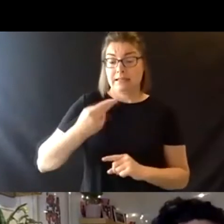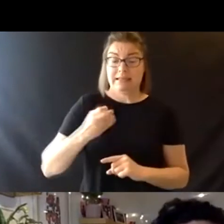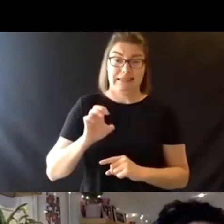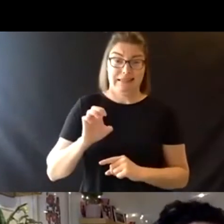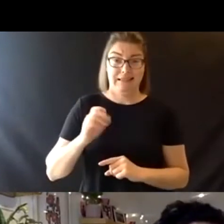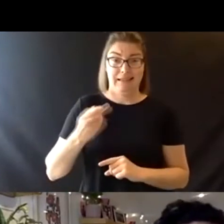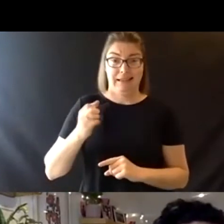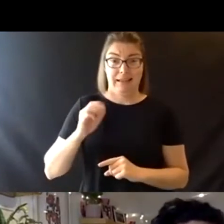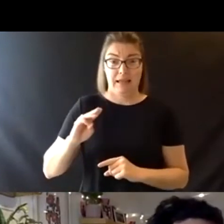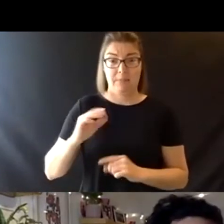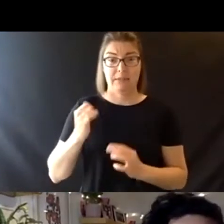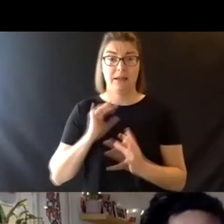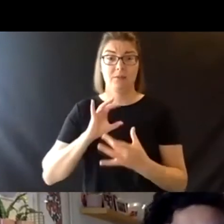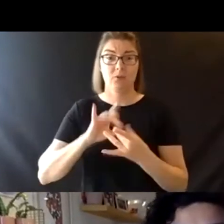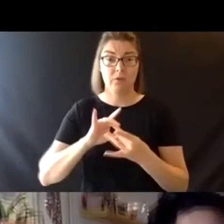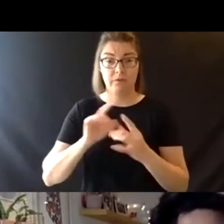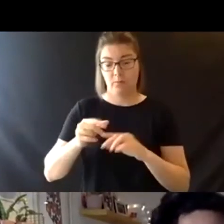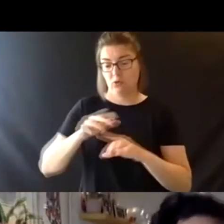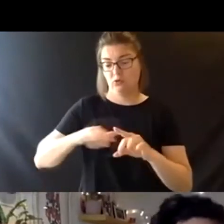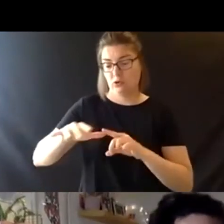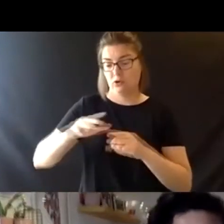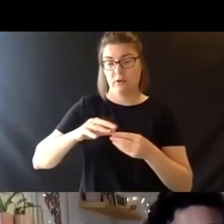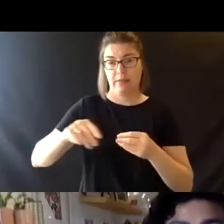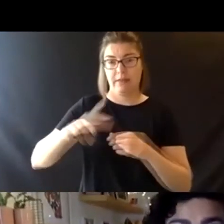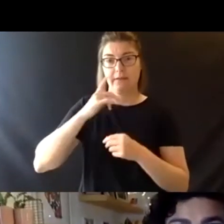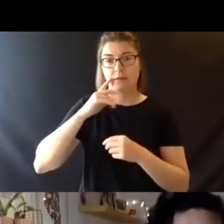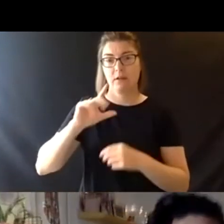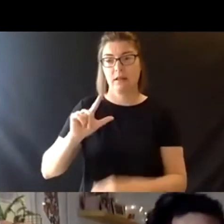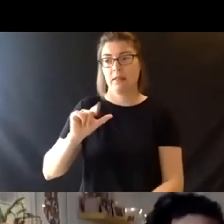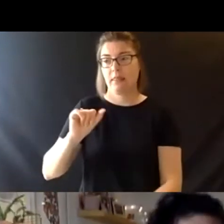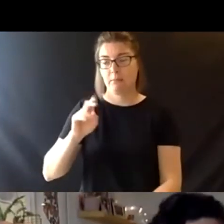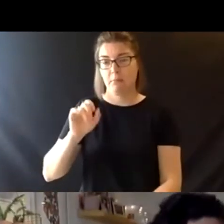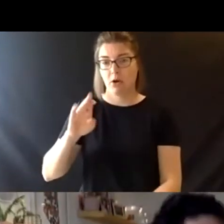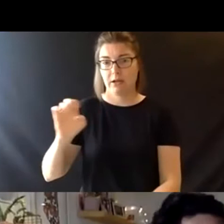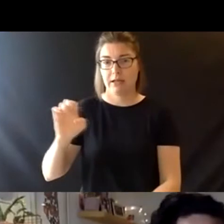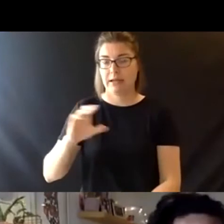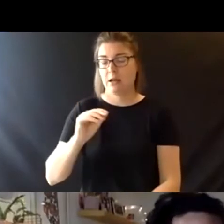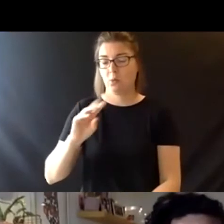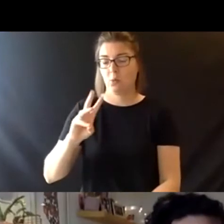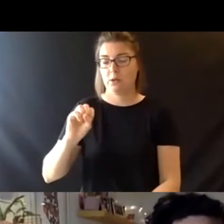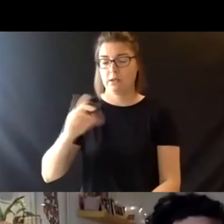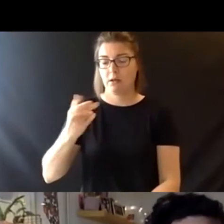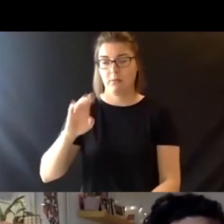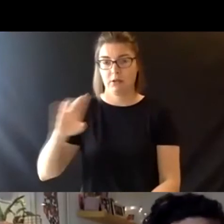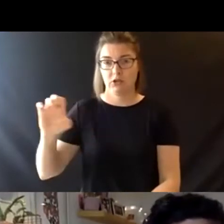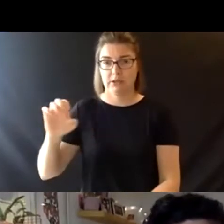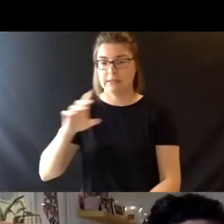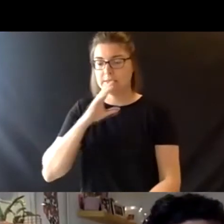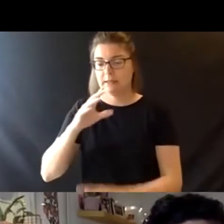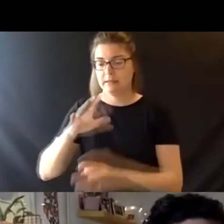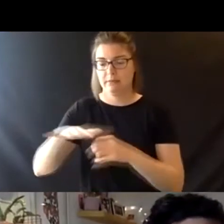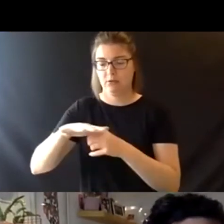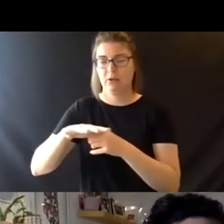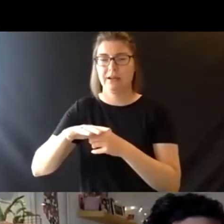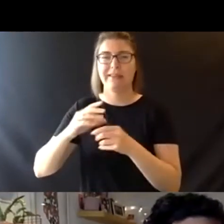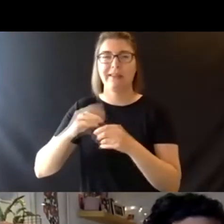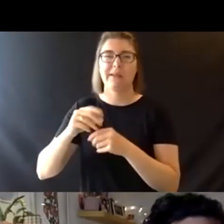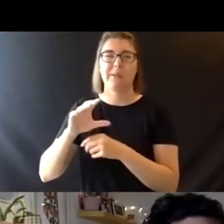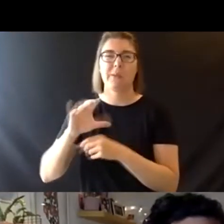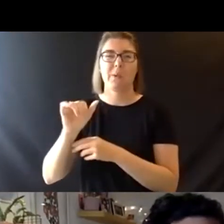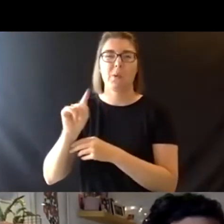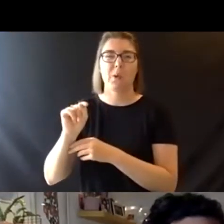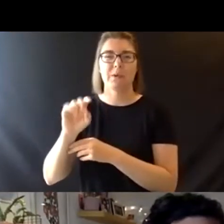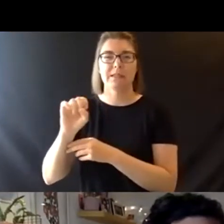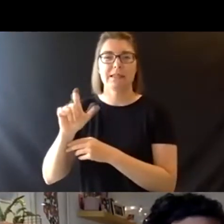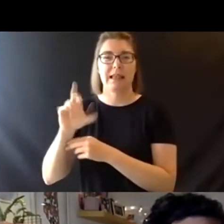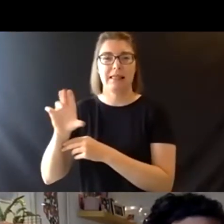I'm zooming in from the traditional lands of the Lipwonkan and Wasanich speaking territories, which are part of the greater Coast Salish nation.